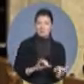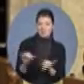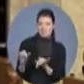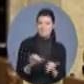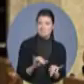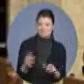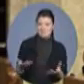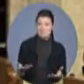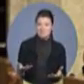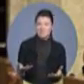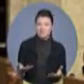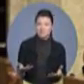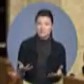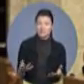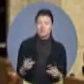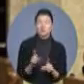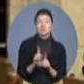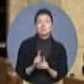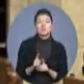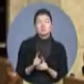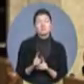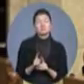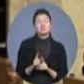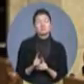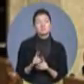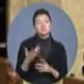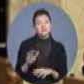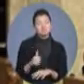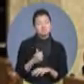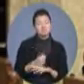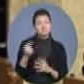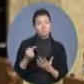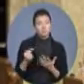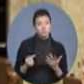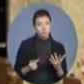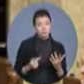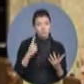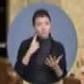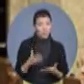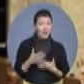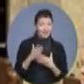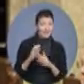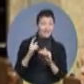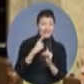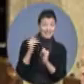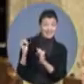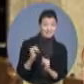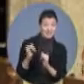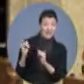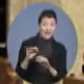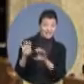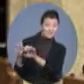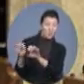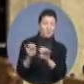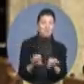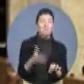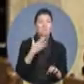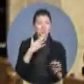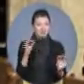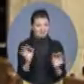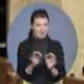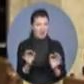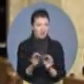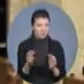recognition before they even arrive in Canada. It's why the Prime Minister met his platform commitment to raise this issue with the First Ministers recently,